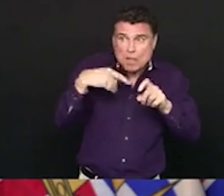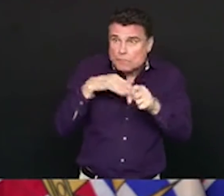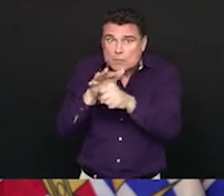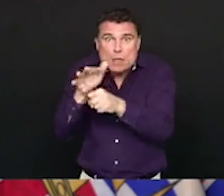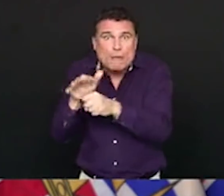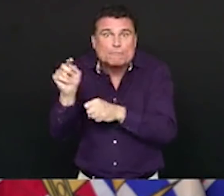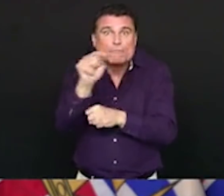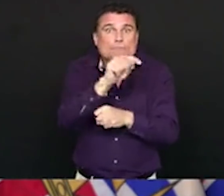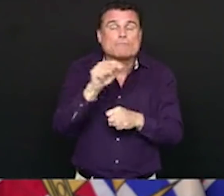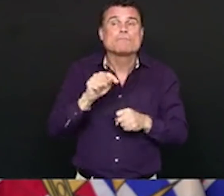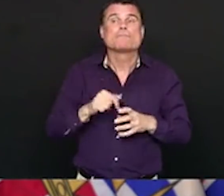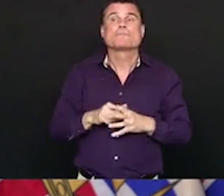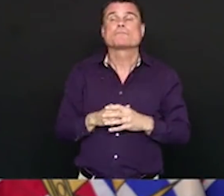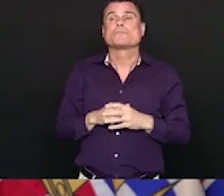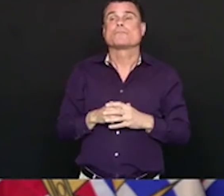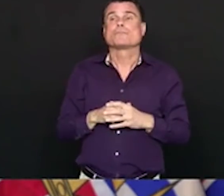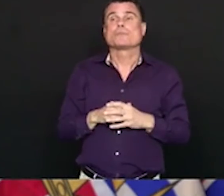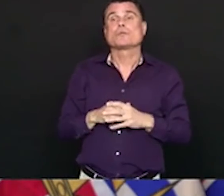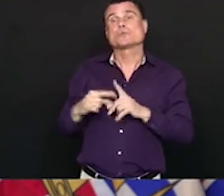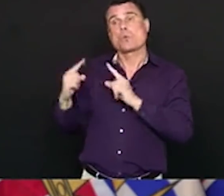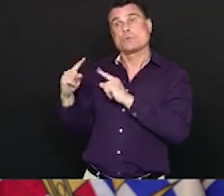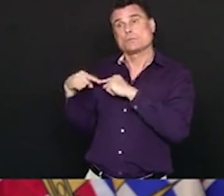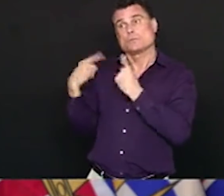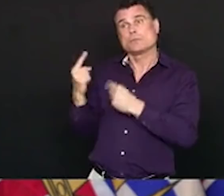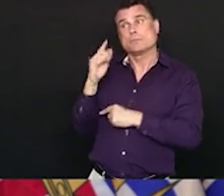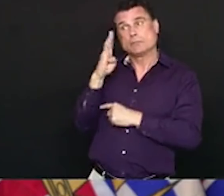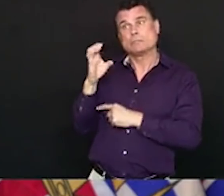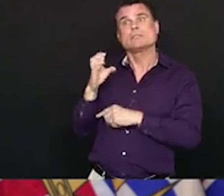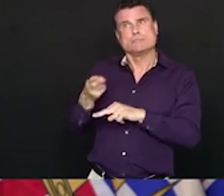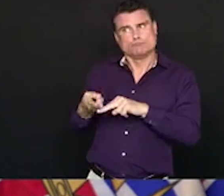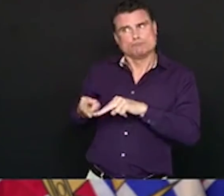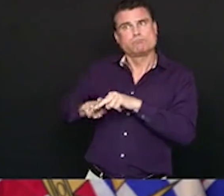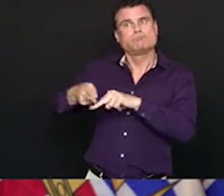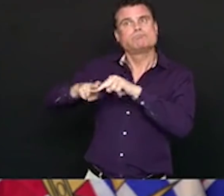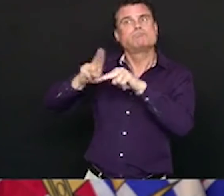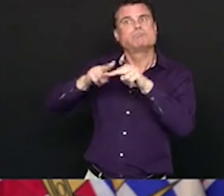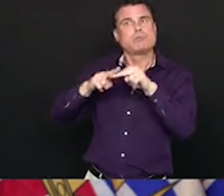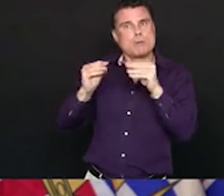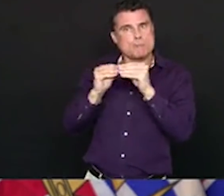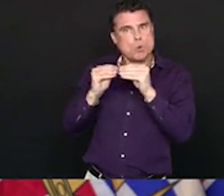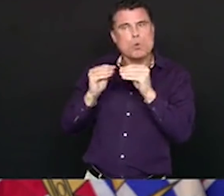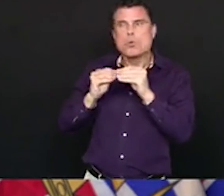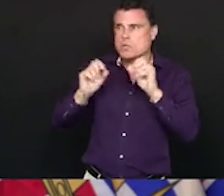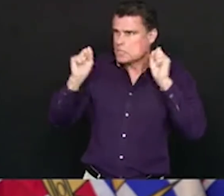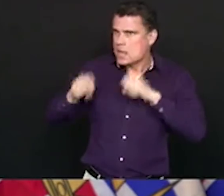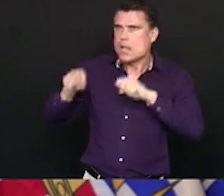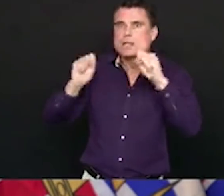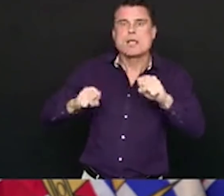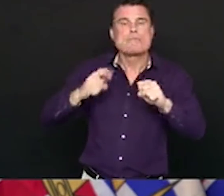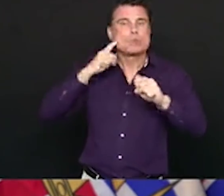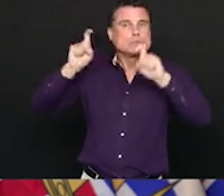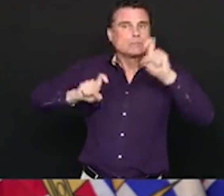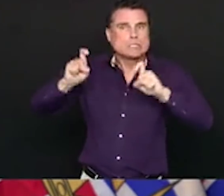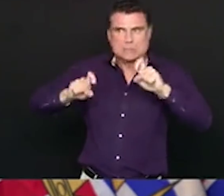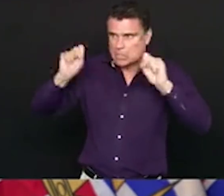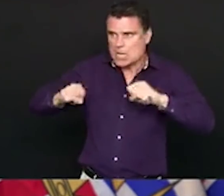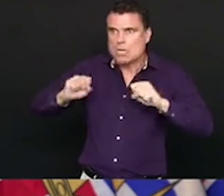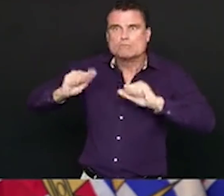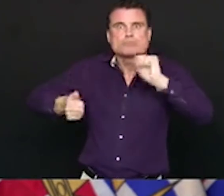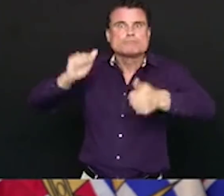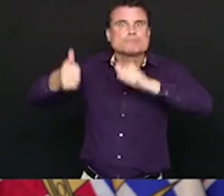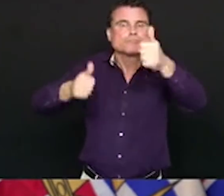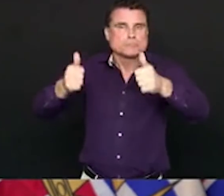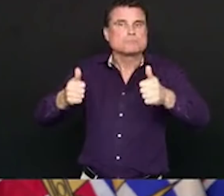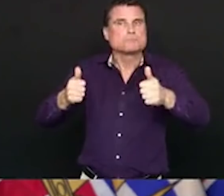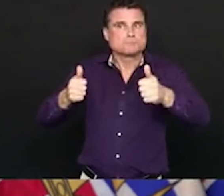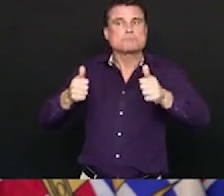we've increased our testing capacity. I think the other piece that's really important around our testing capacity is having access in all parts